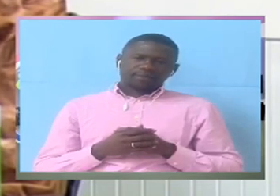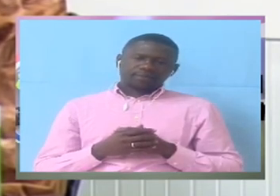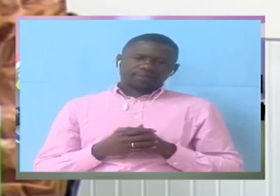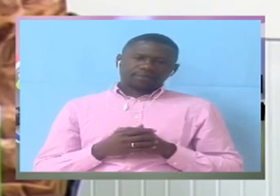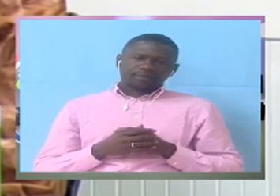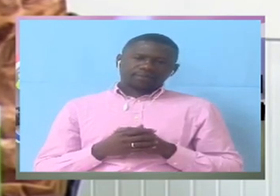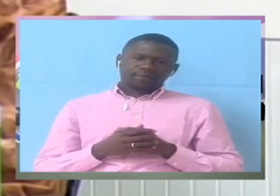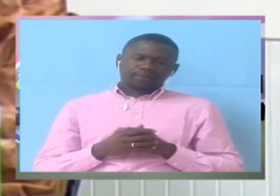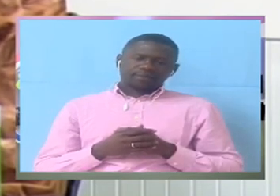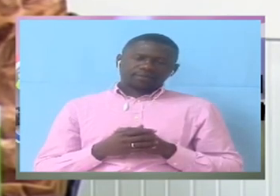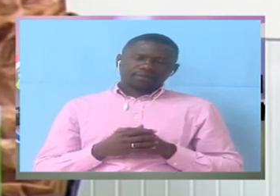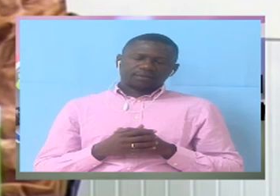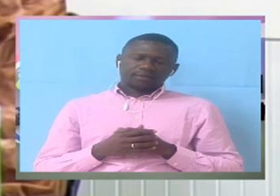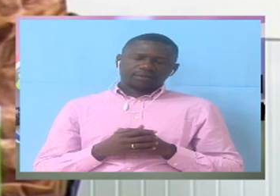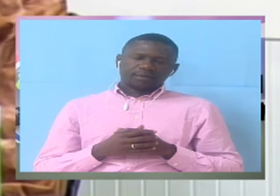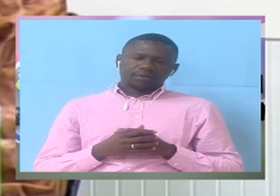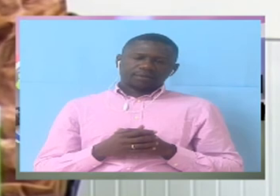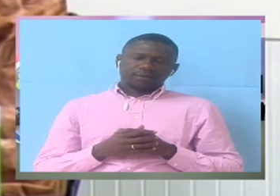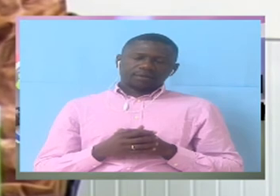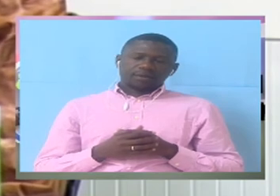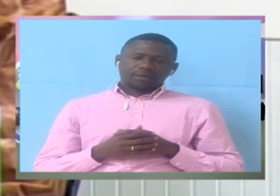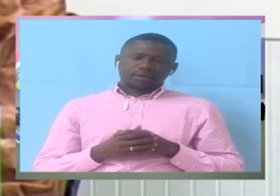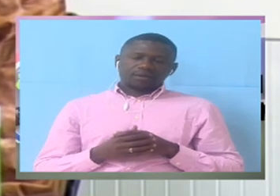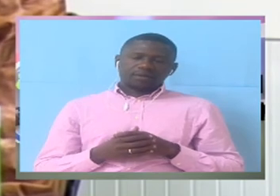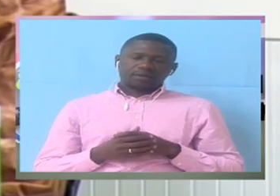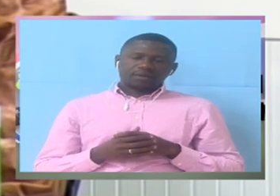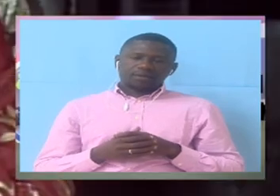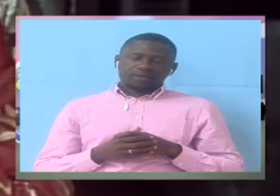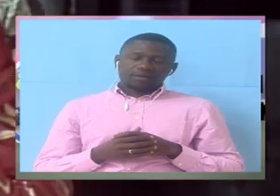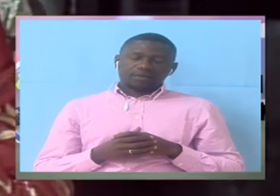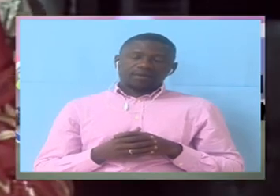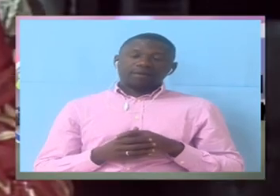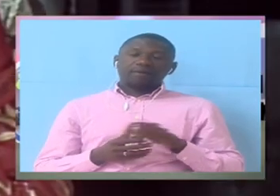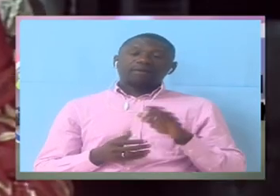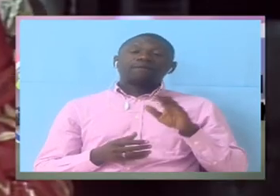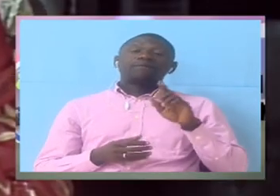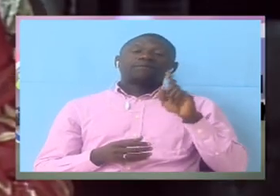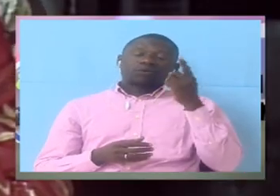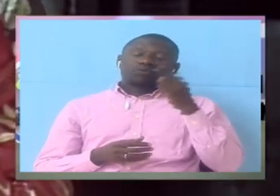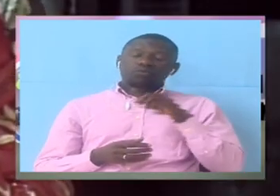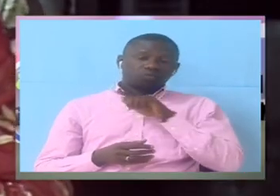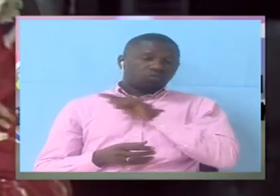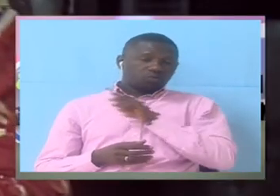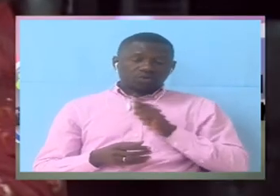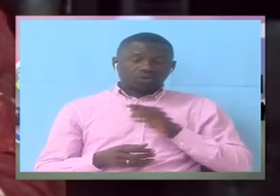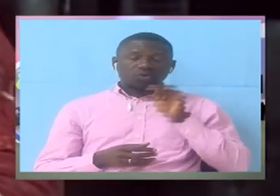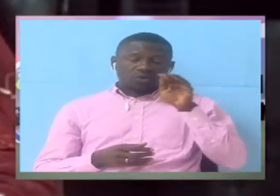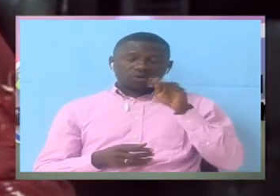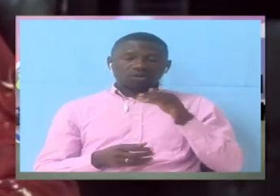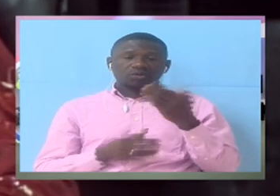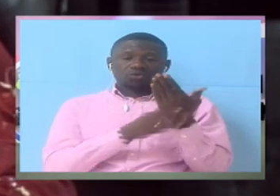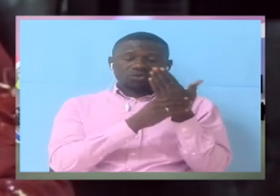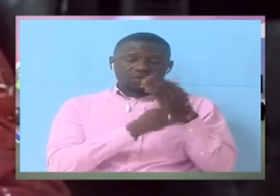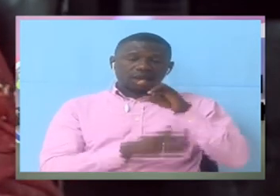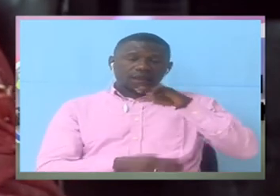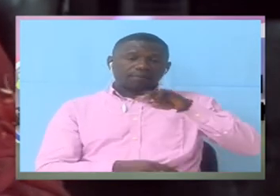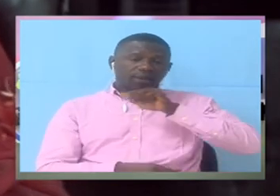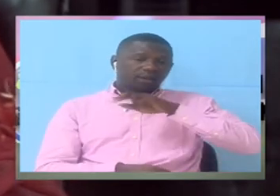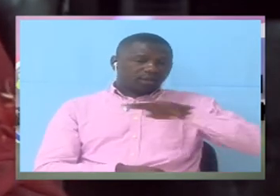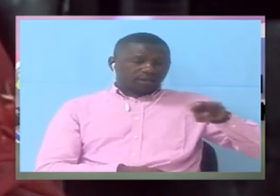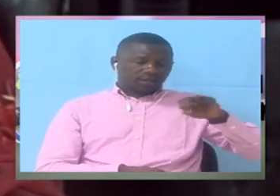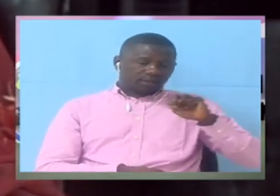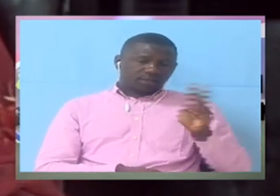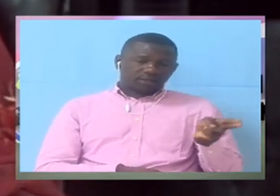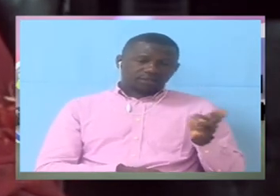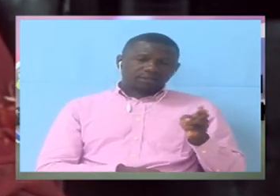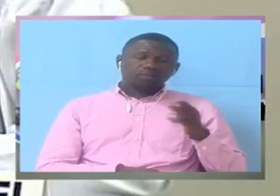ibira lenga rongo kukoi sambasa nyanne. Initially we call him Dr. Mane, but when I arrived in Liberia, that's